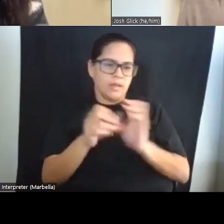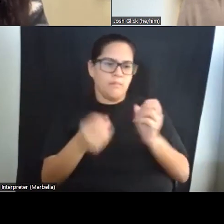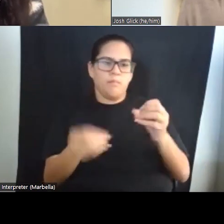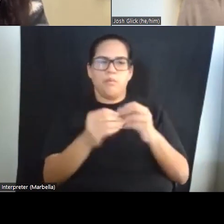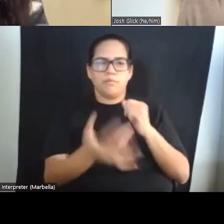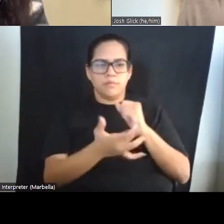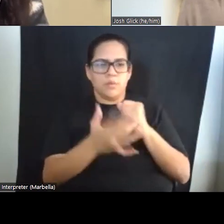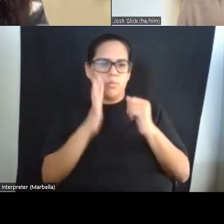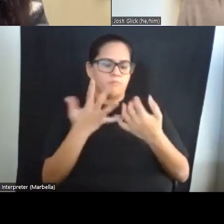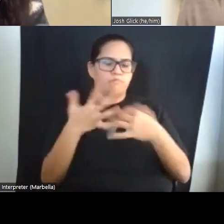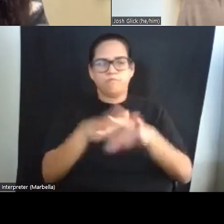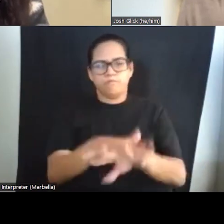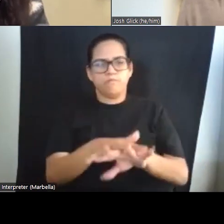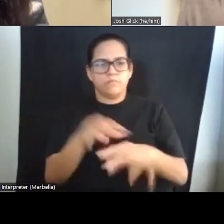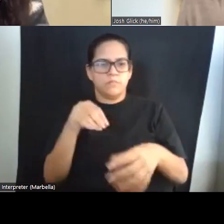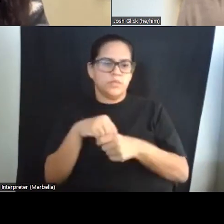going to be incorporated into